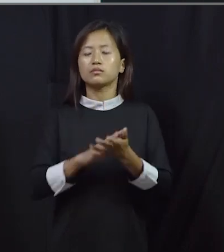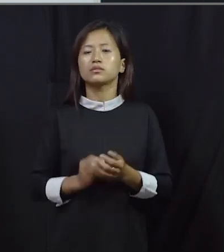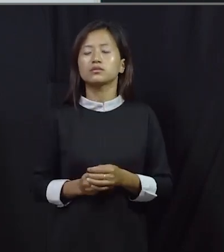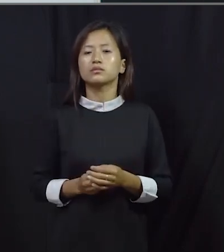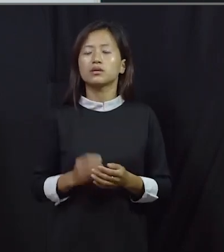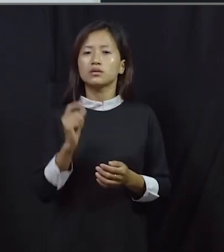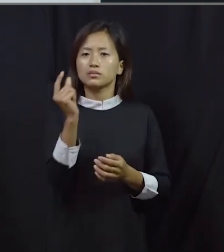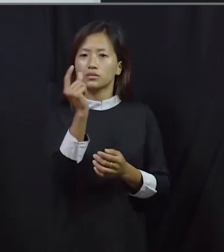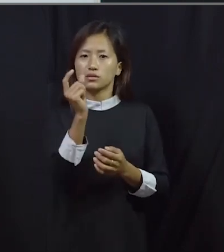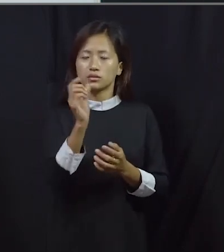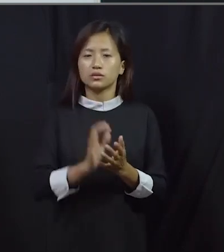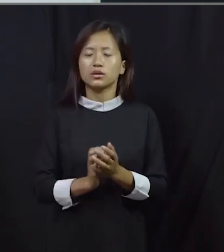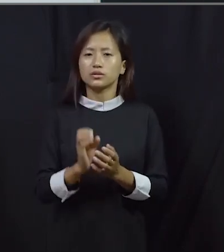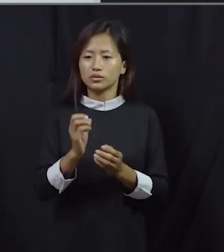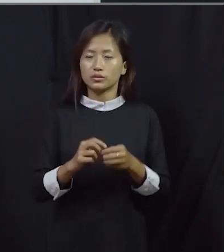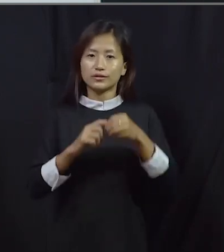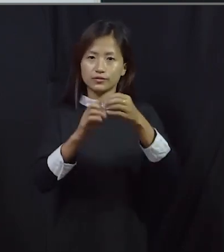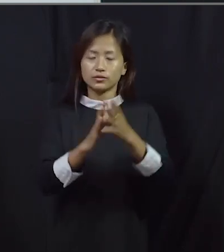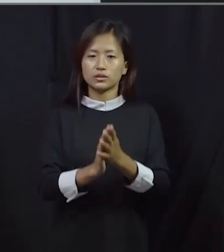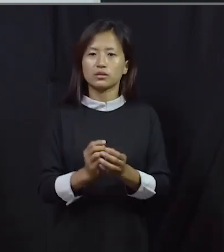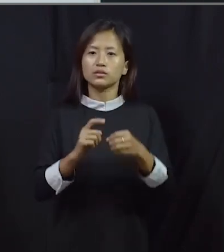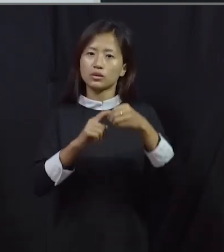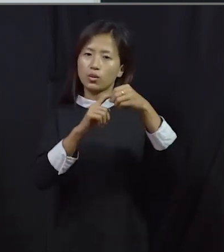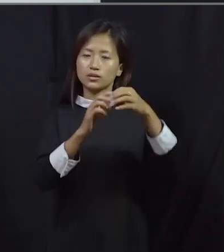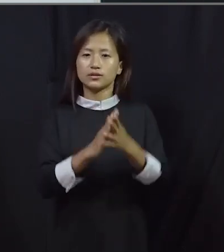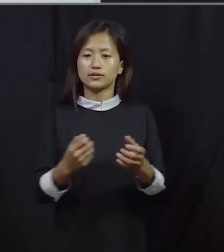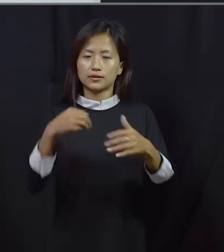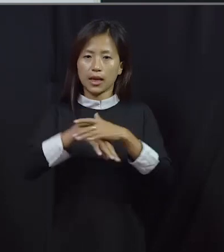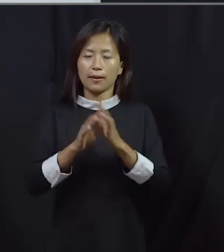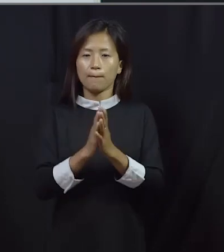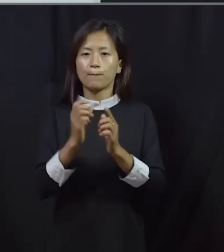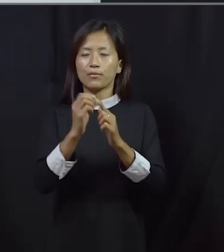potato, they always give you the quantity in pound, right?